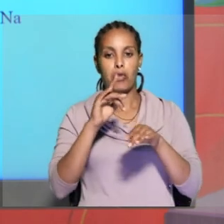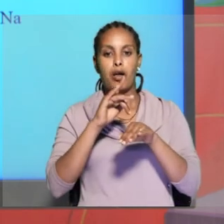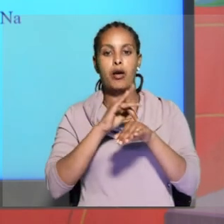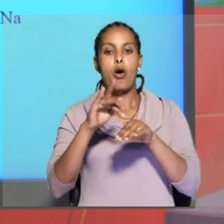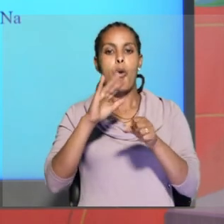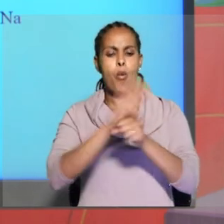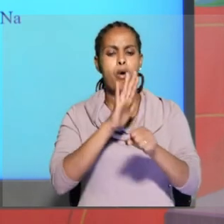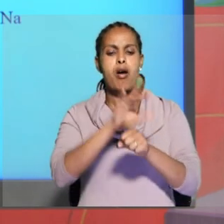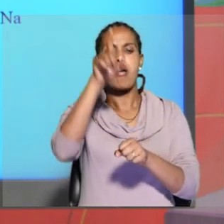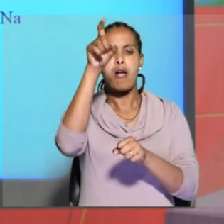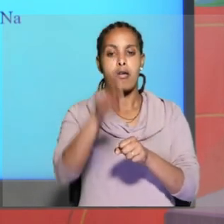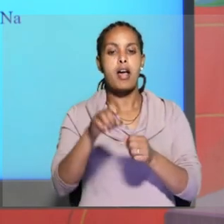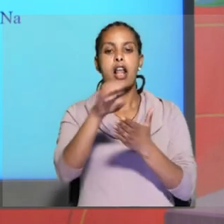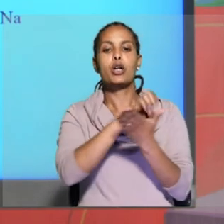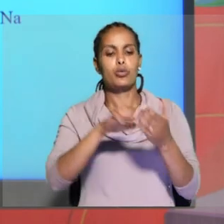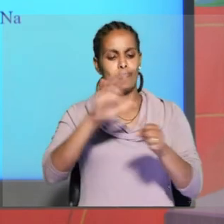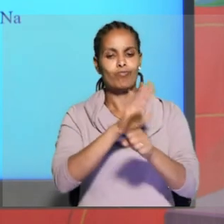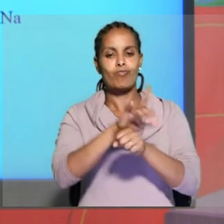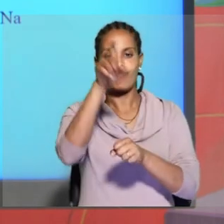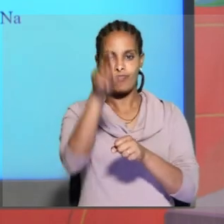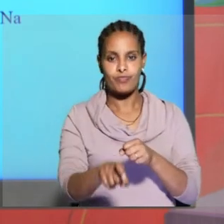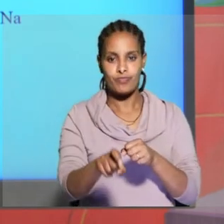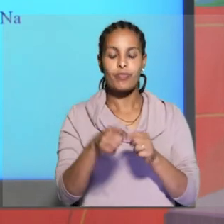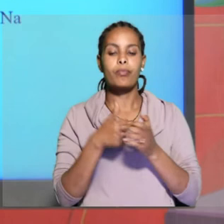be occupied with electrons.